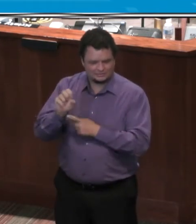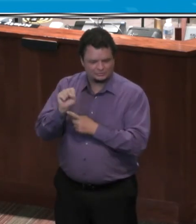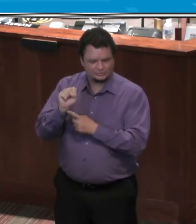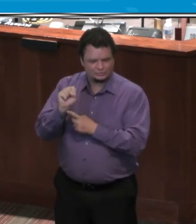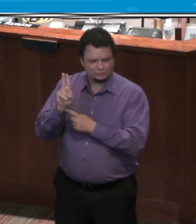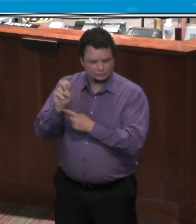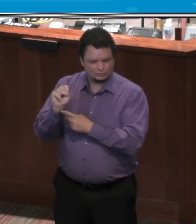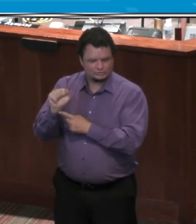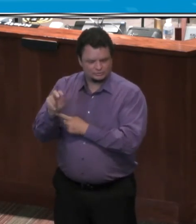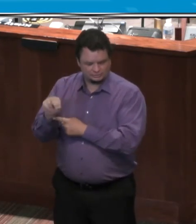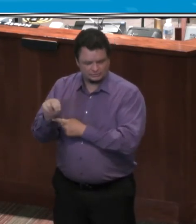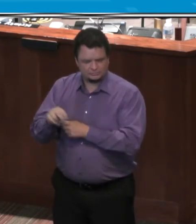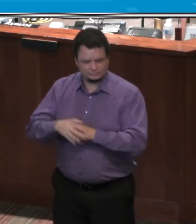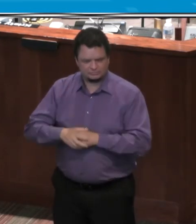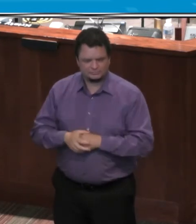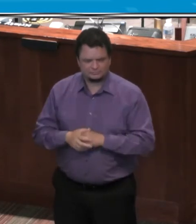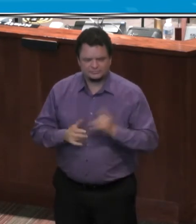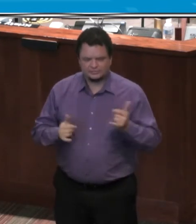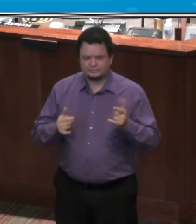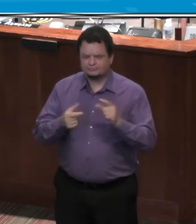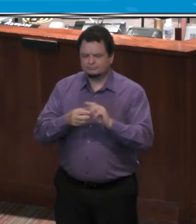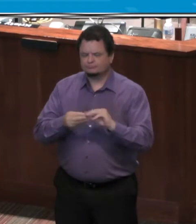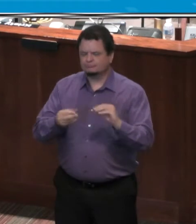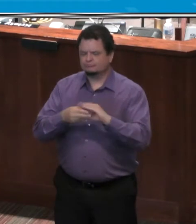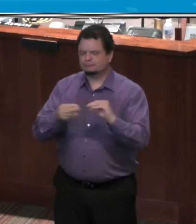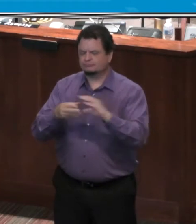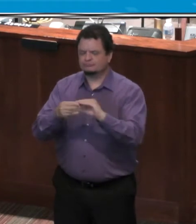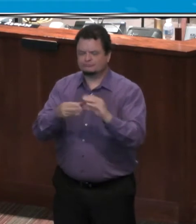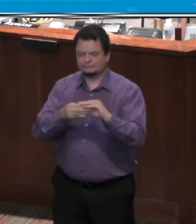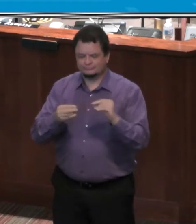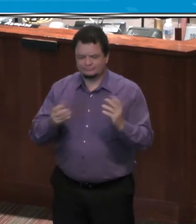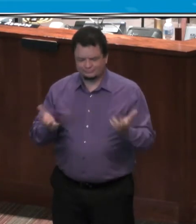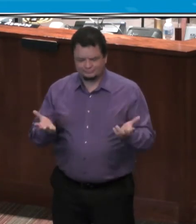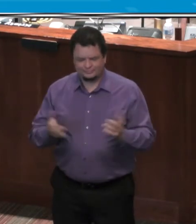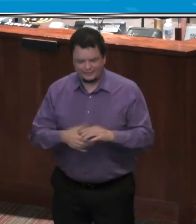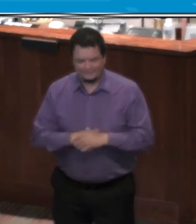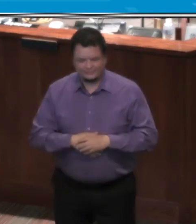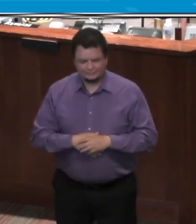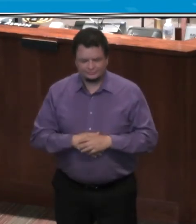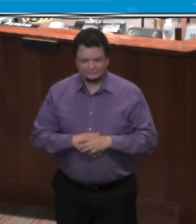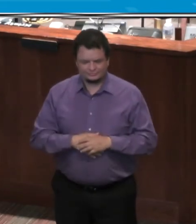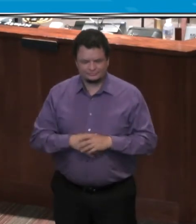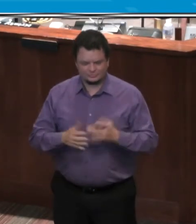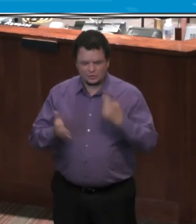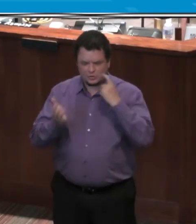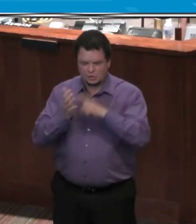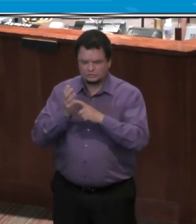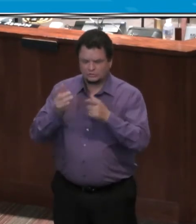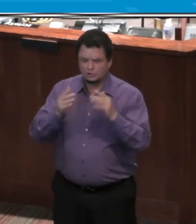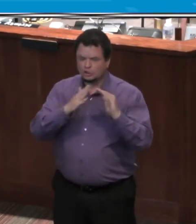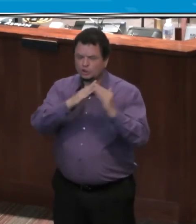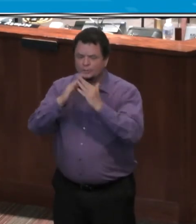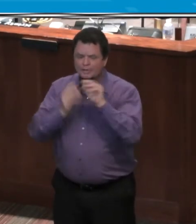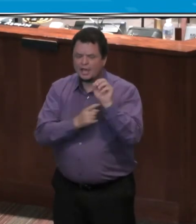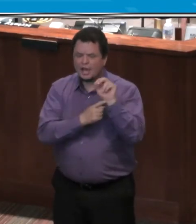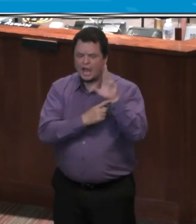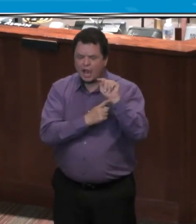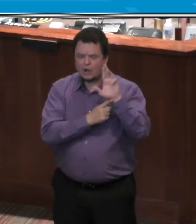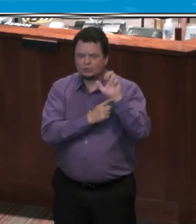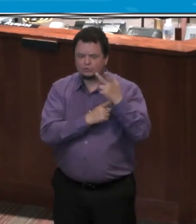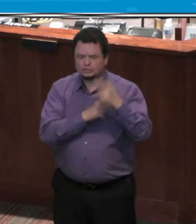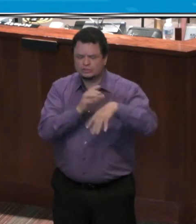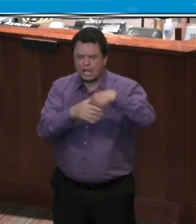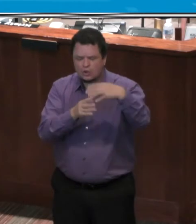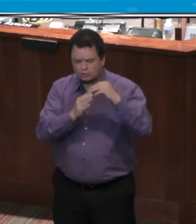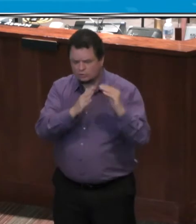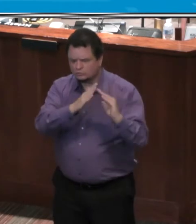am the Community Outreach Coordinator for the RISE Coalition in Southeast Colorado Springs. I not only work in Southeast, but I